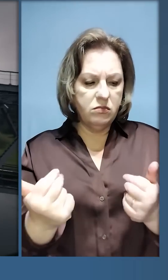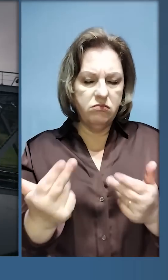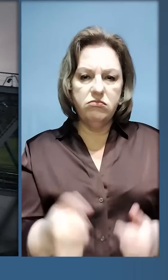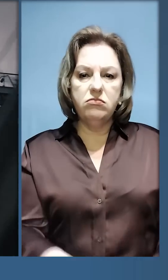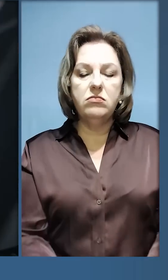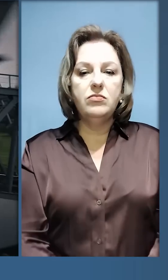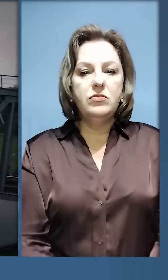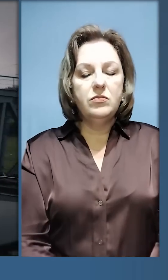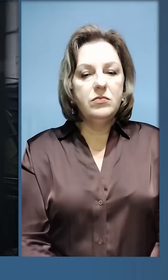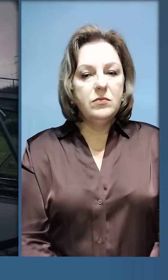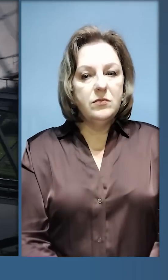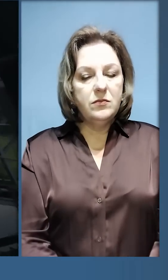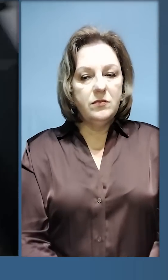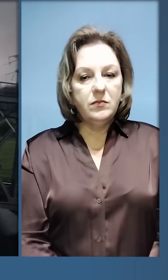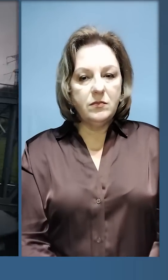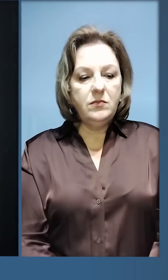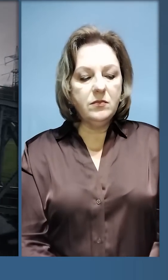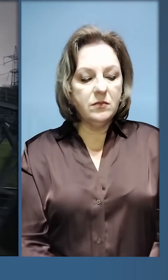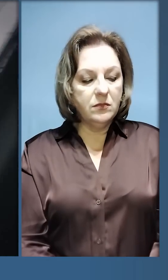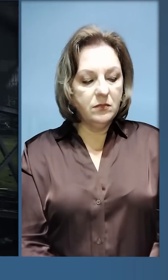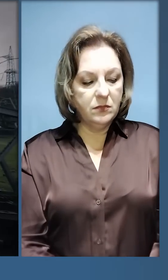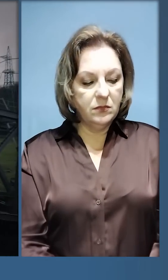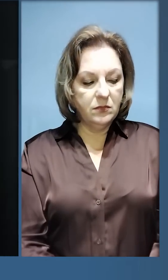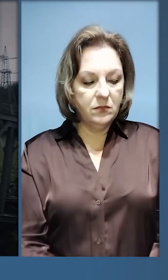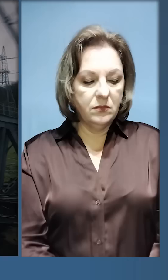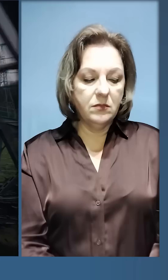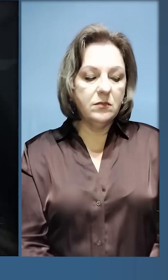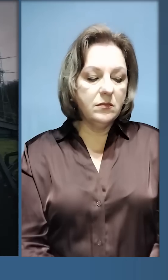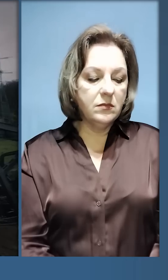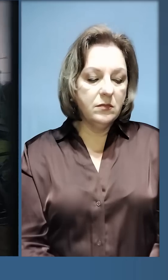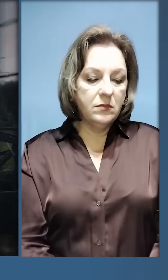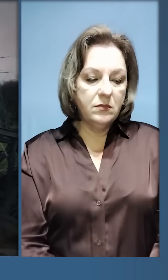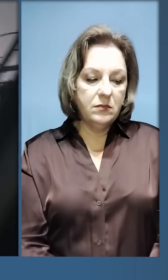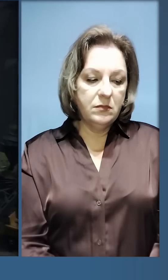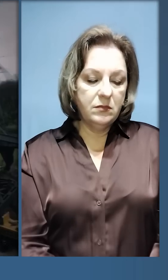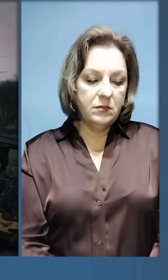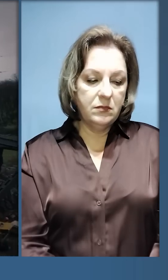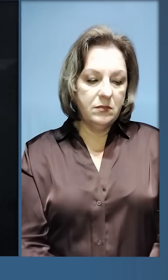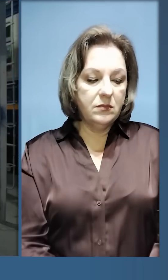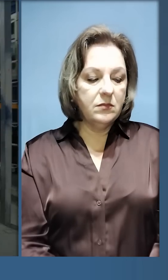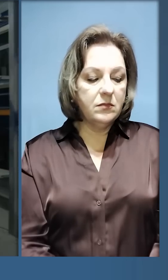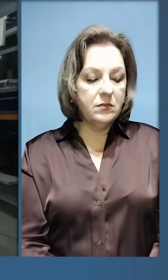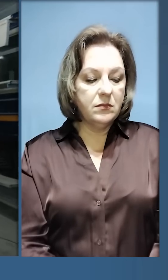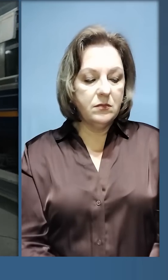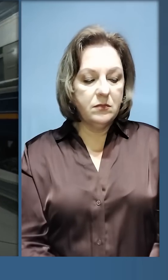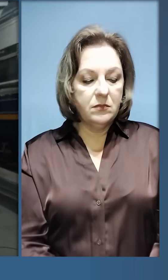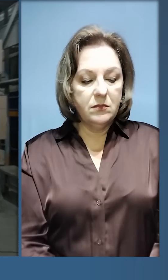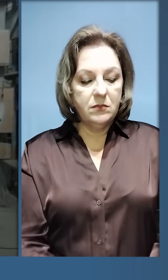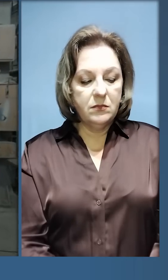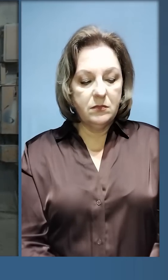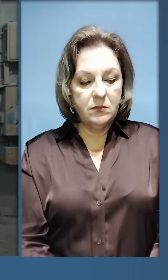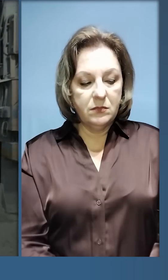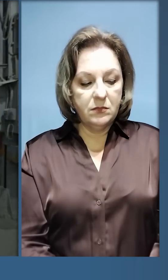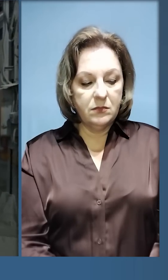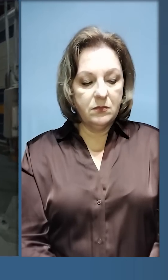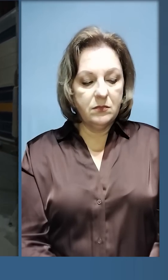We are living a normal life, even under the shelling, and we've tried to find a way how we can live this normal life. I told